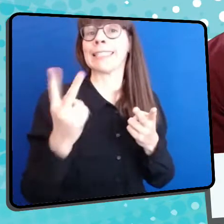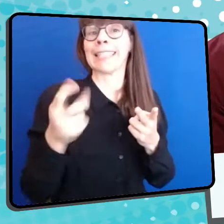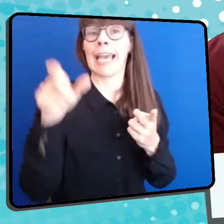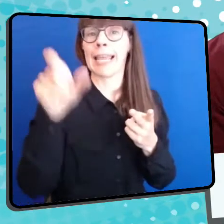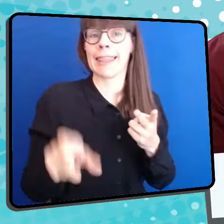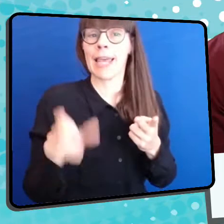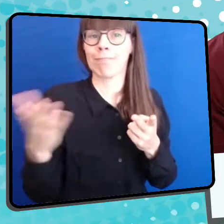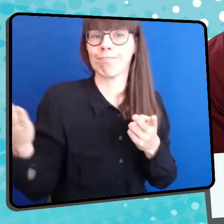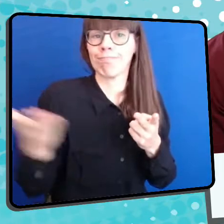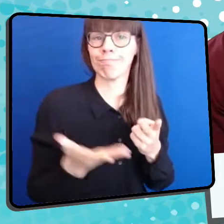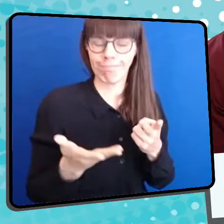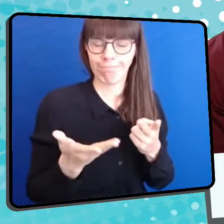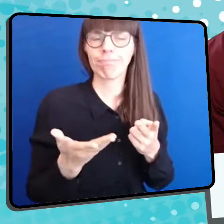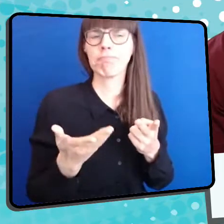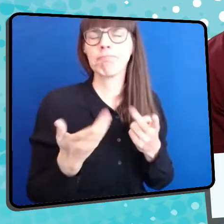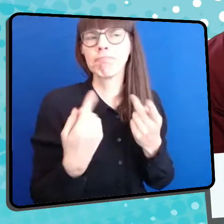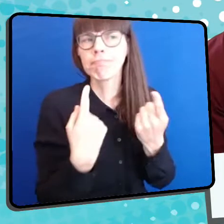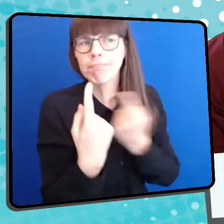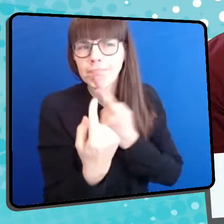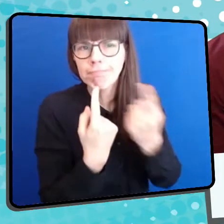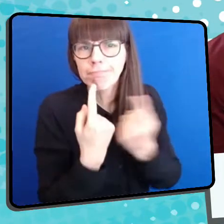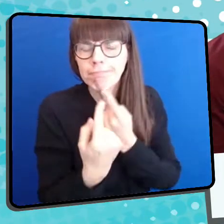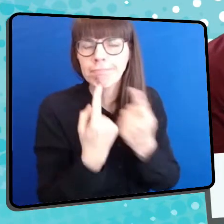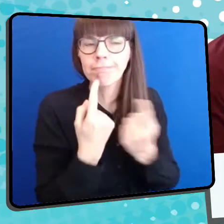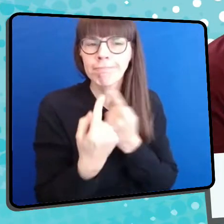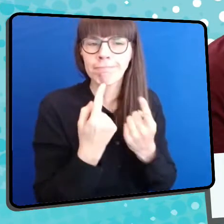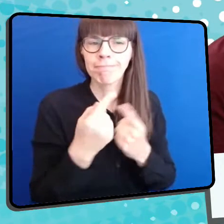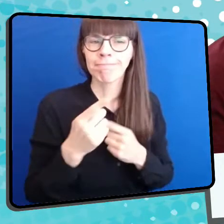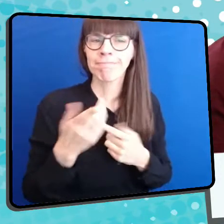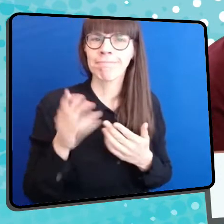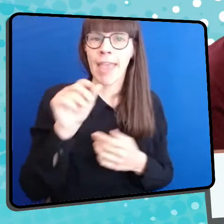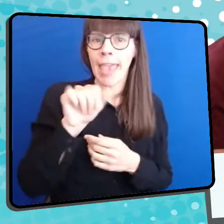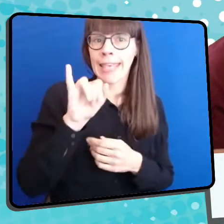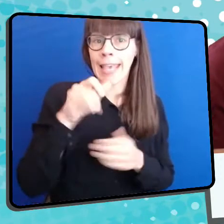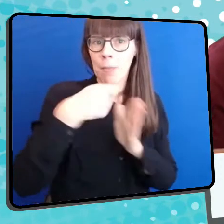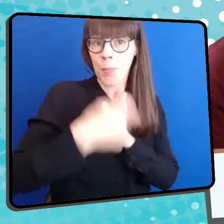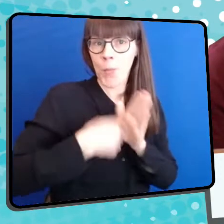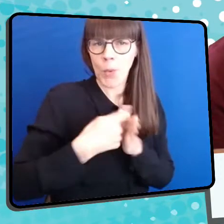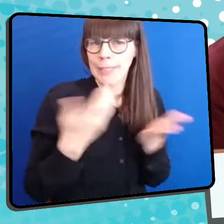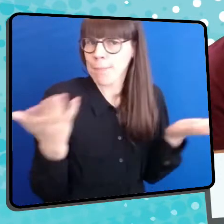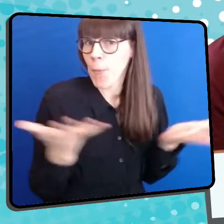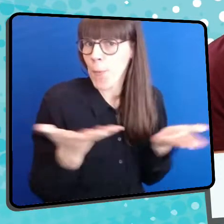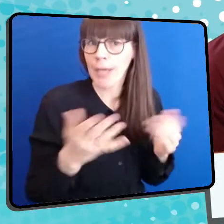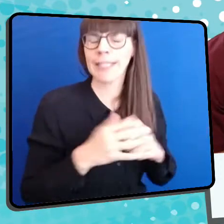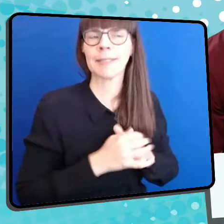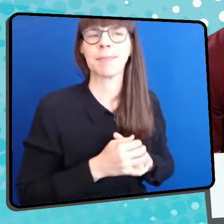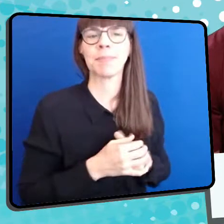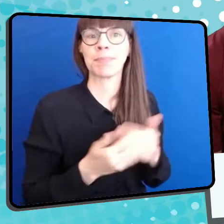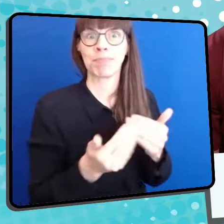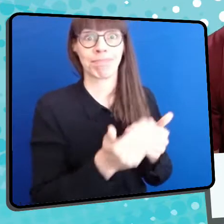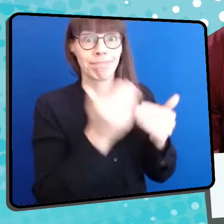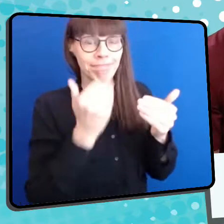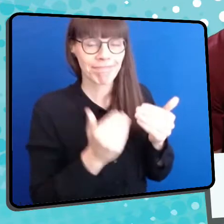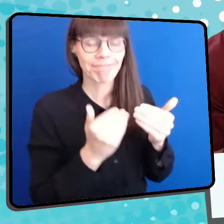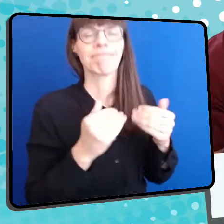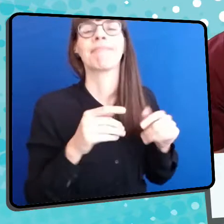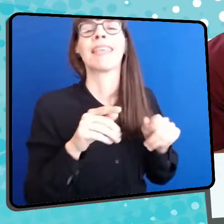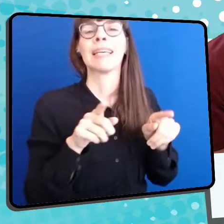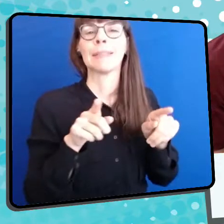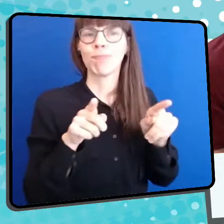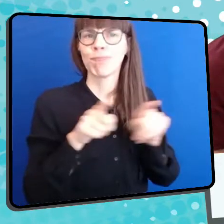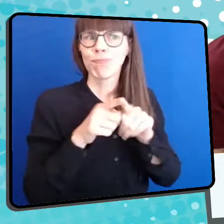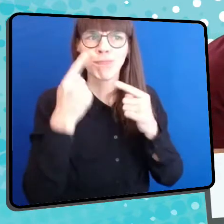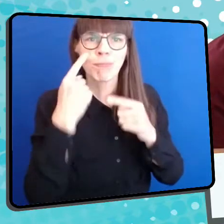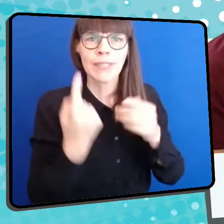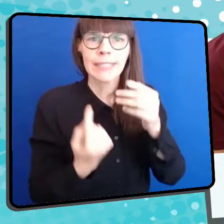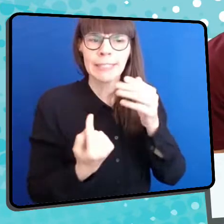talk about his AI project. And finally, we will have an overview of some upcoming